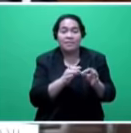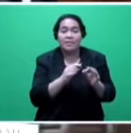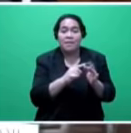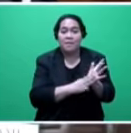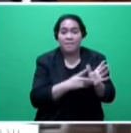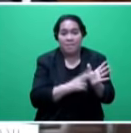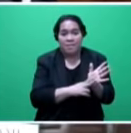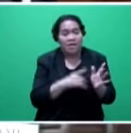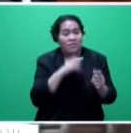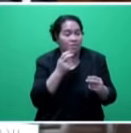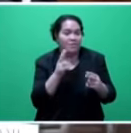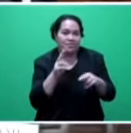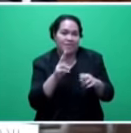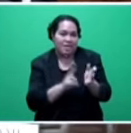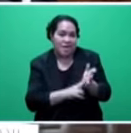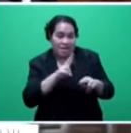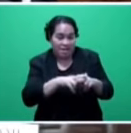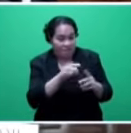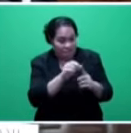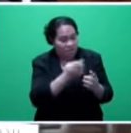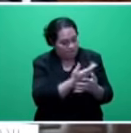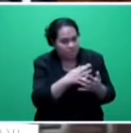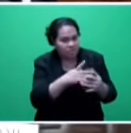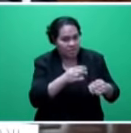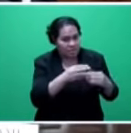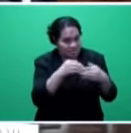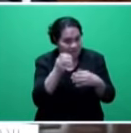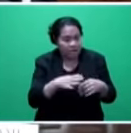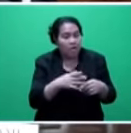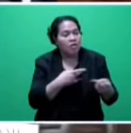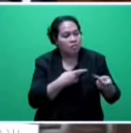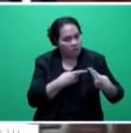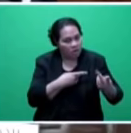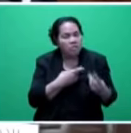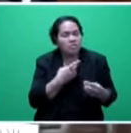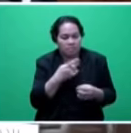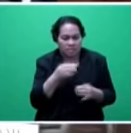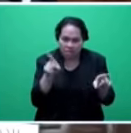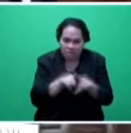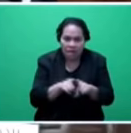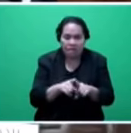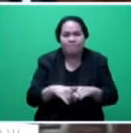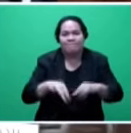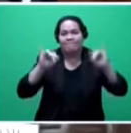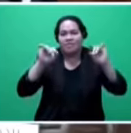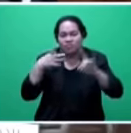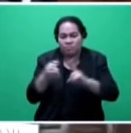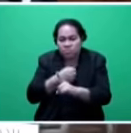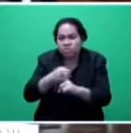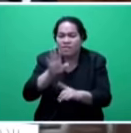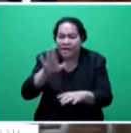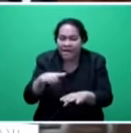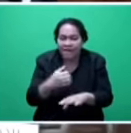this, we have been raising this issue in the last 4 years, that the economy is